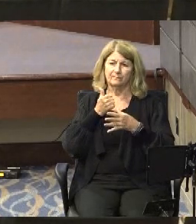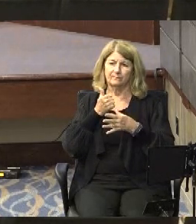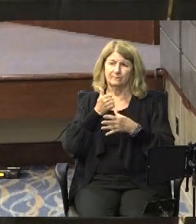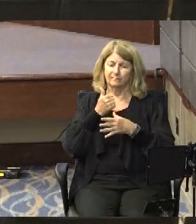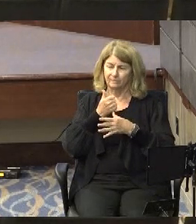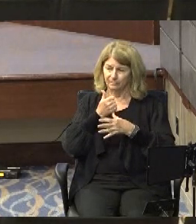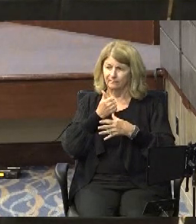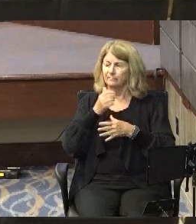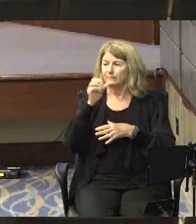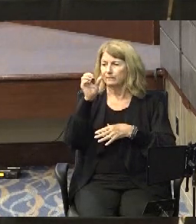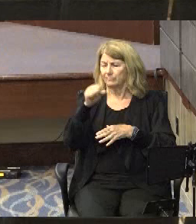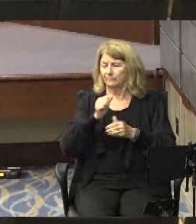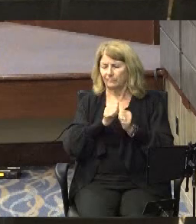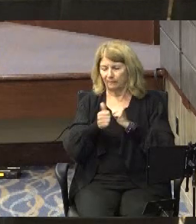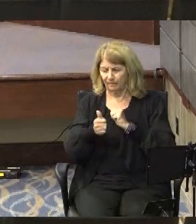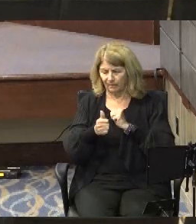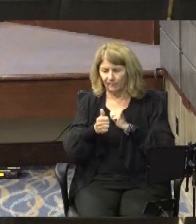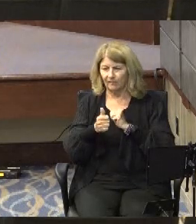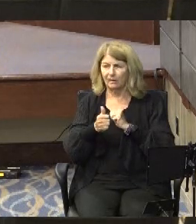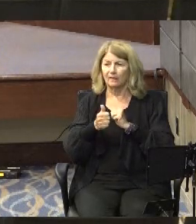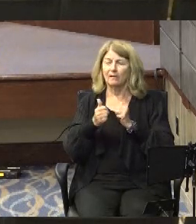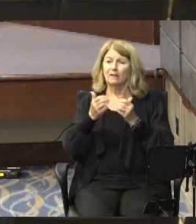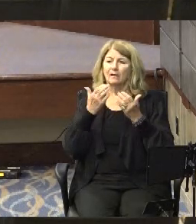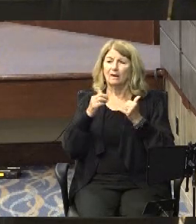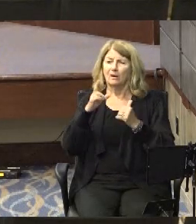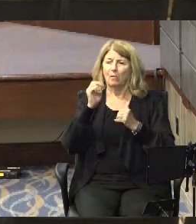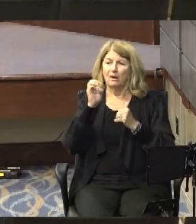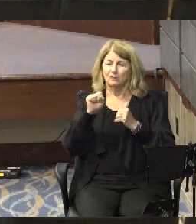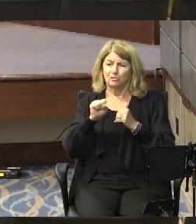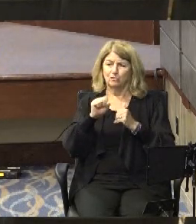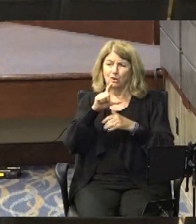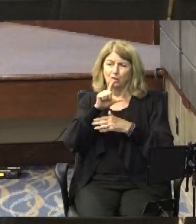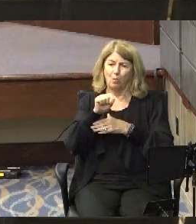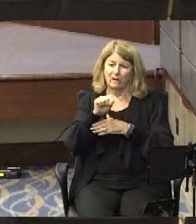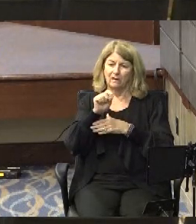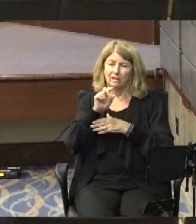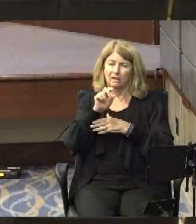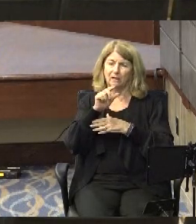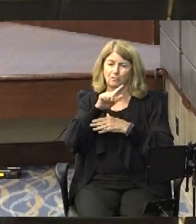Borderoot? Yes. Carries. Resolution